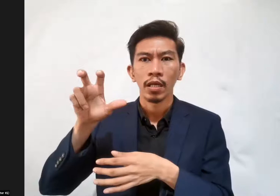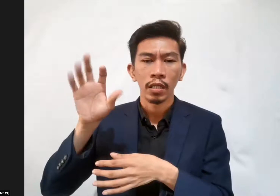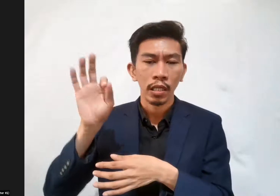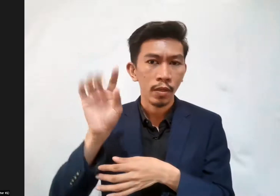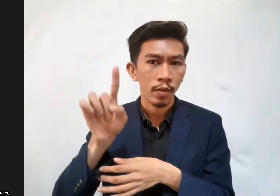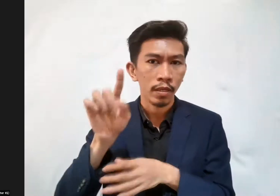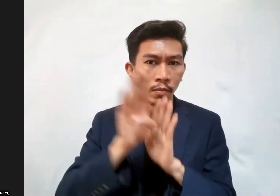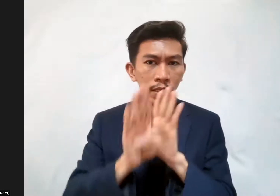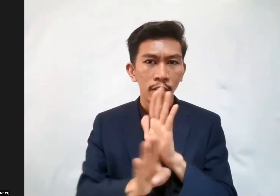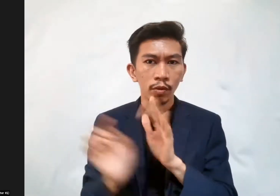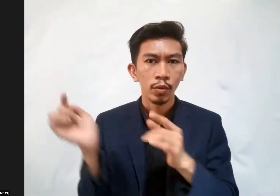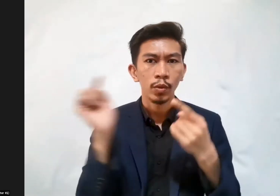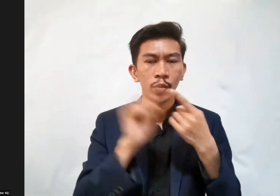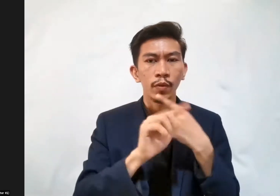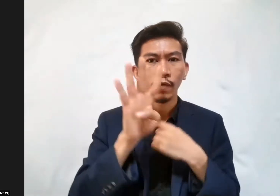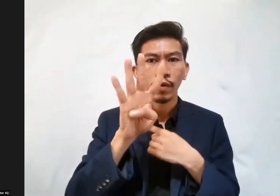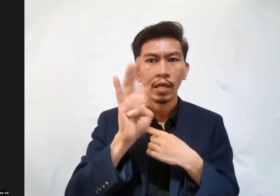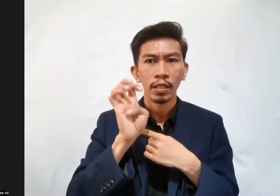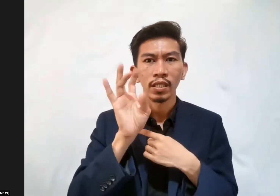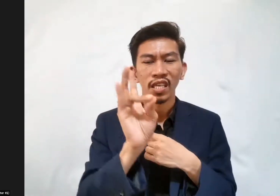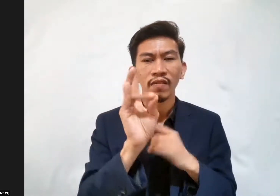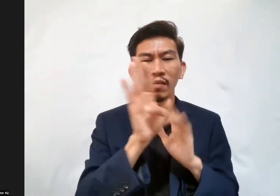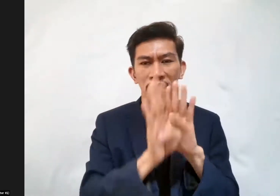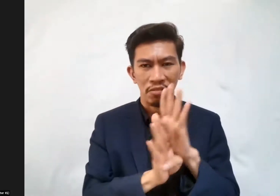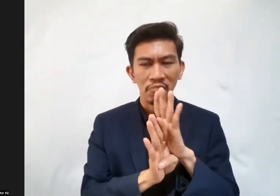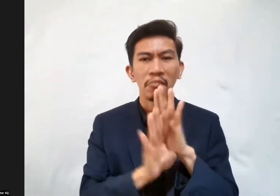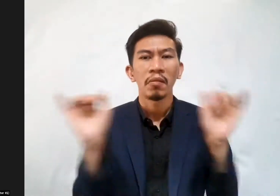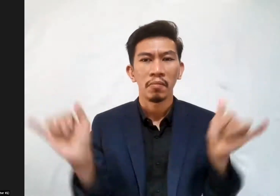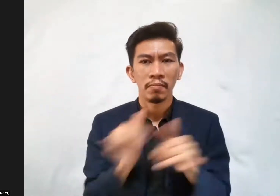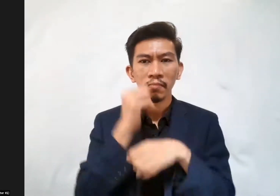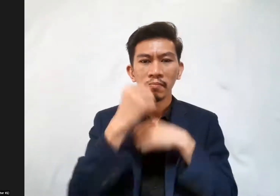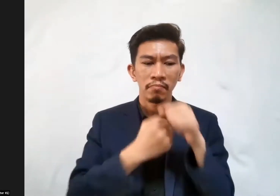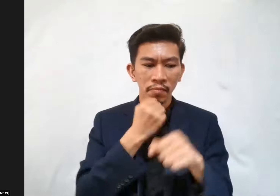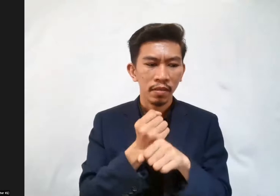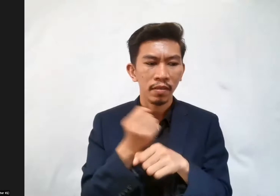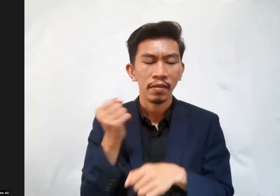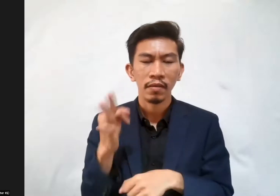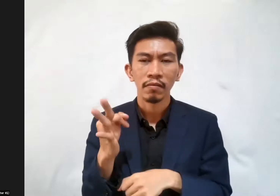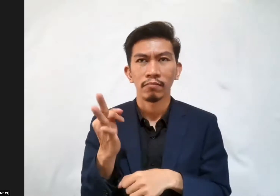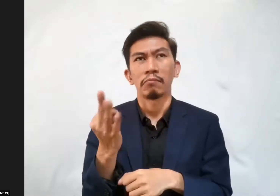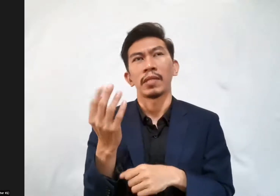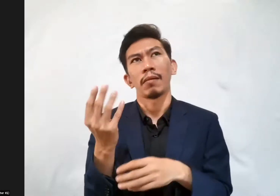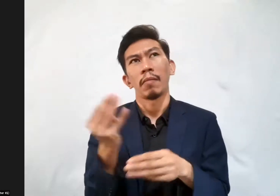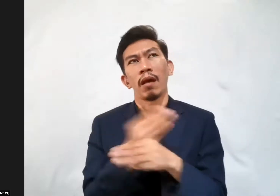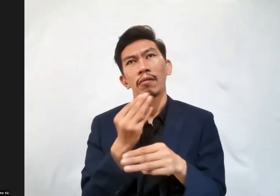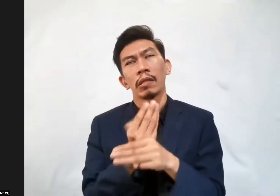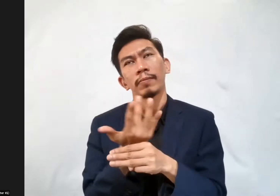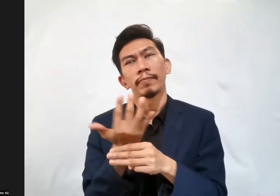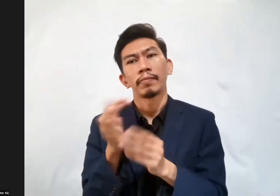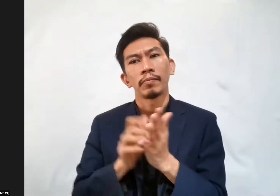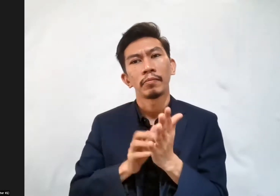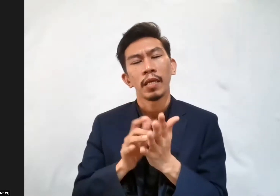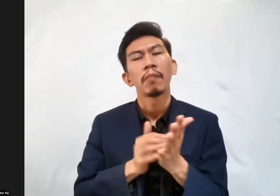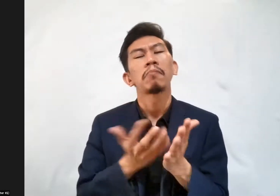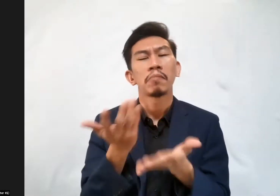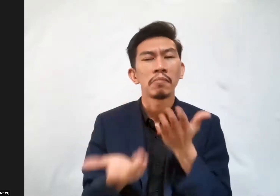billion to 407 billion in the same year. If we do some mathematics, Abrigo says that by the